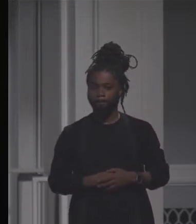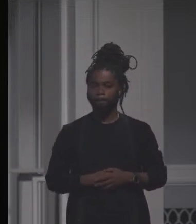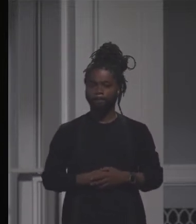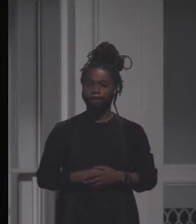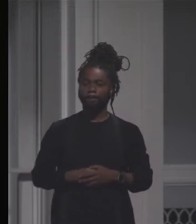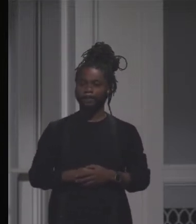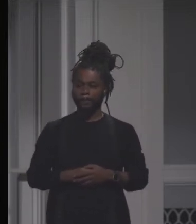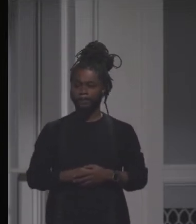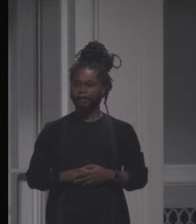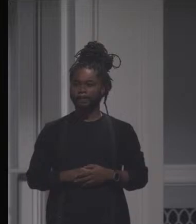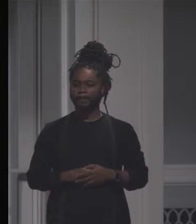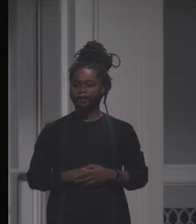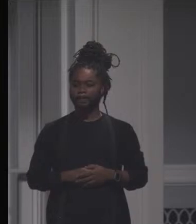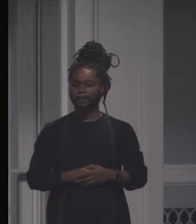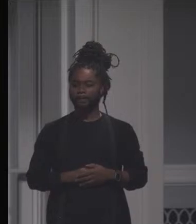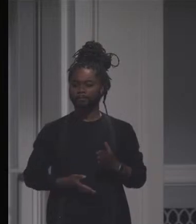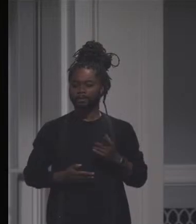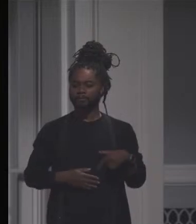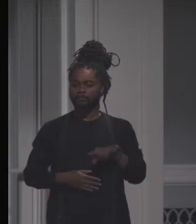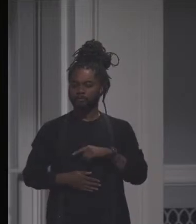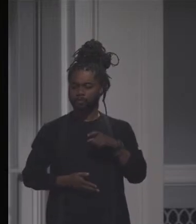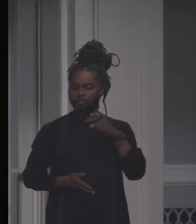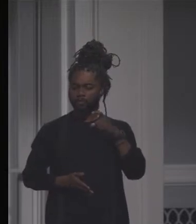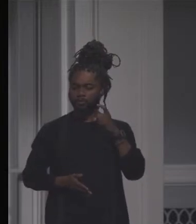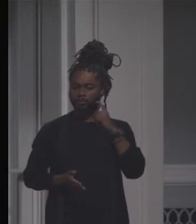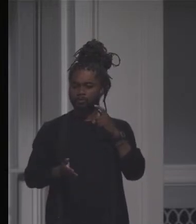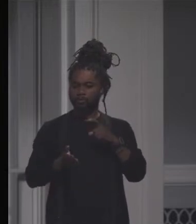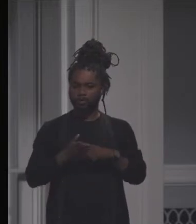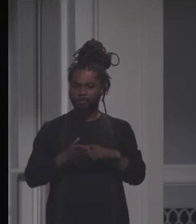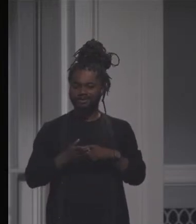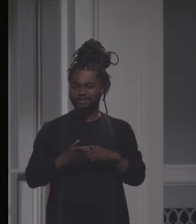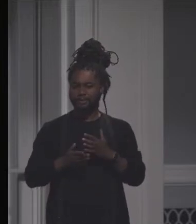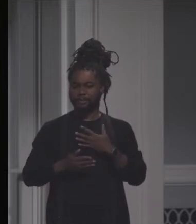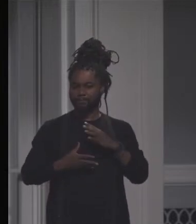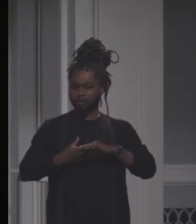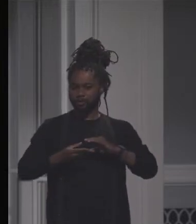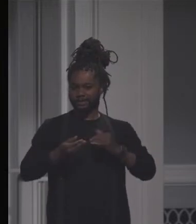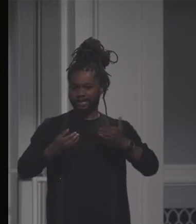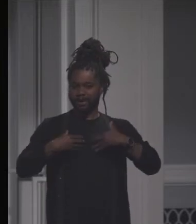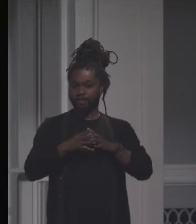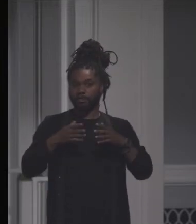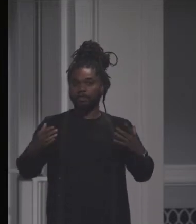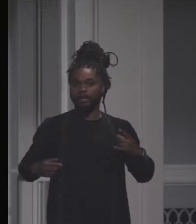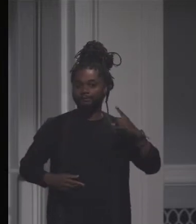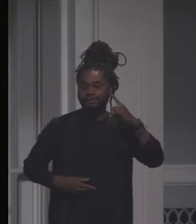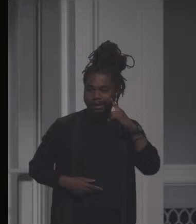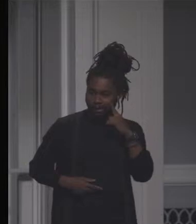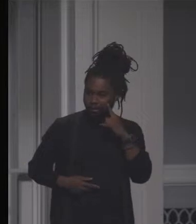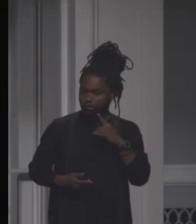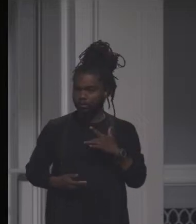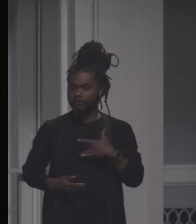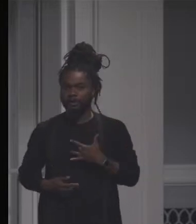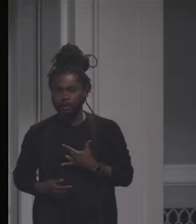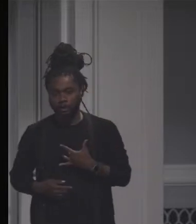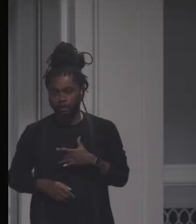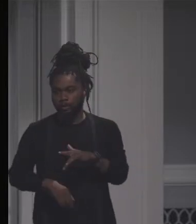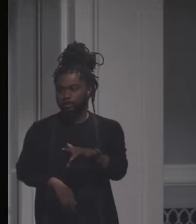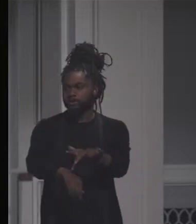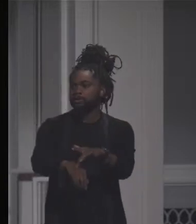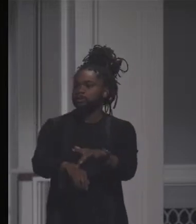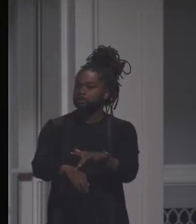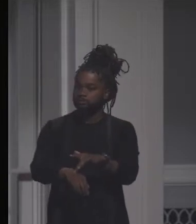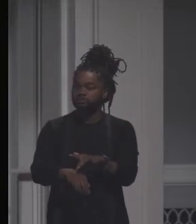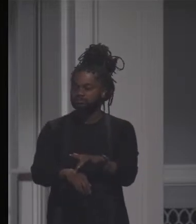opening uses a lot of physical senses, so scent, sound, texture, temperature. And there's a